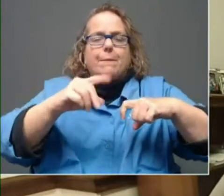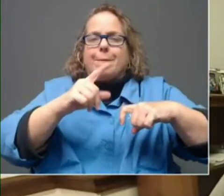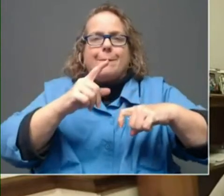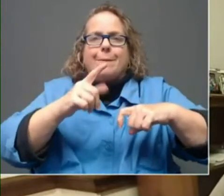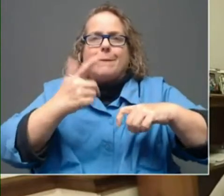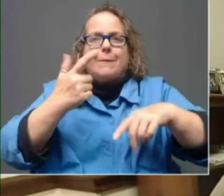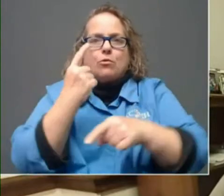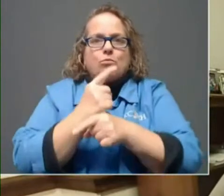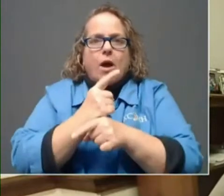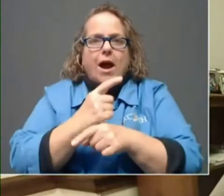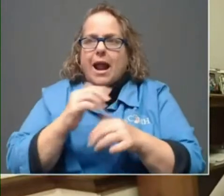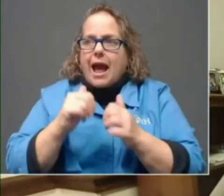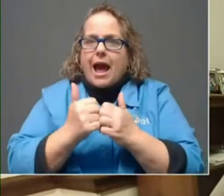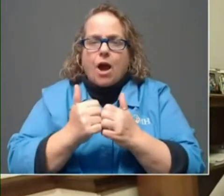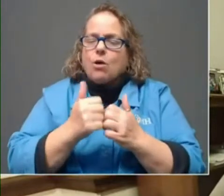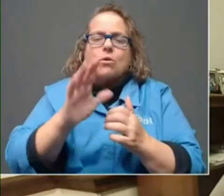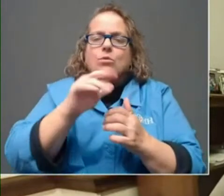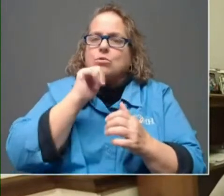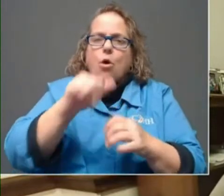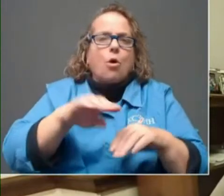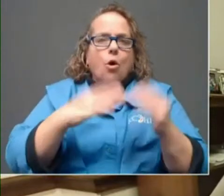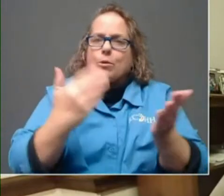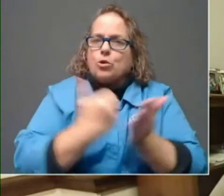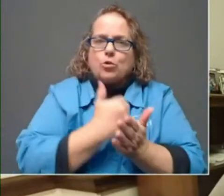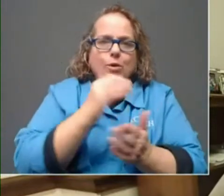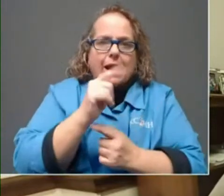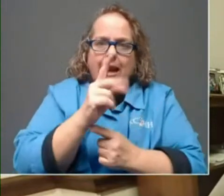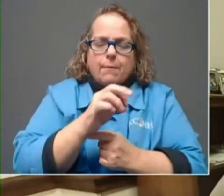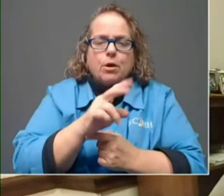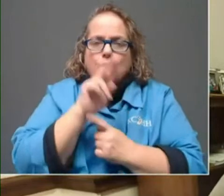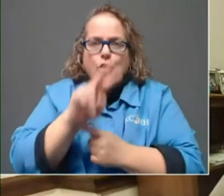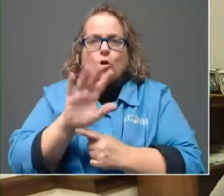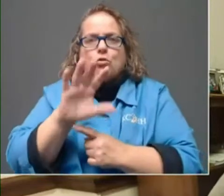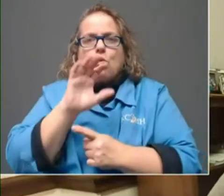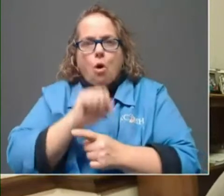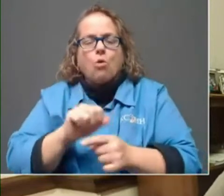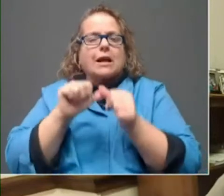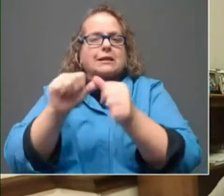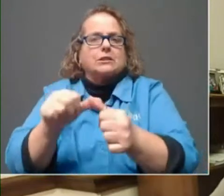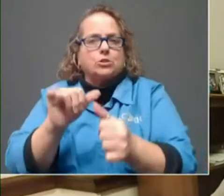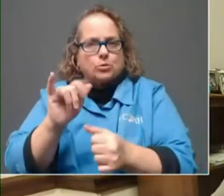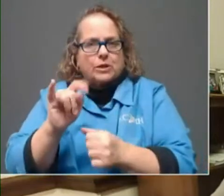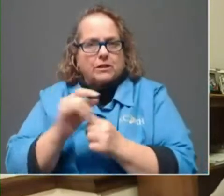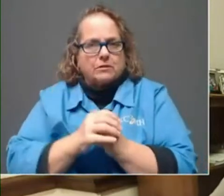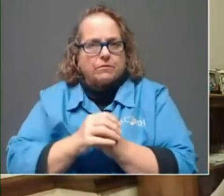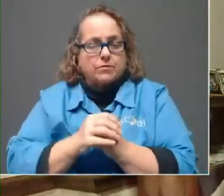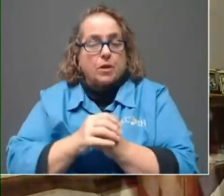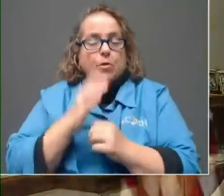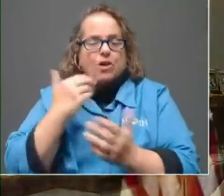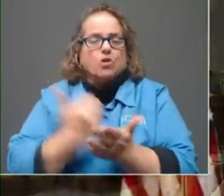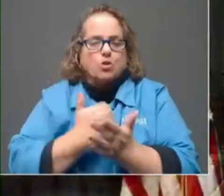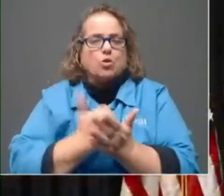clear guidance up on the KCC website. Should be no later than Monday.